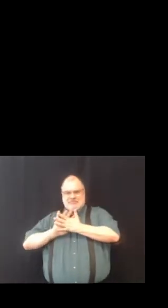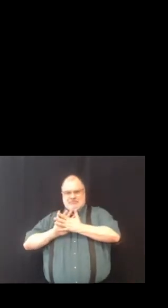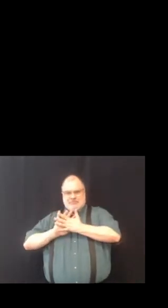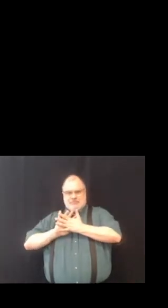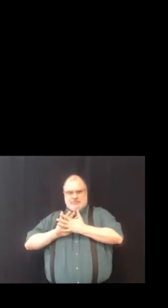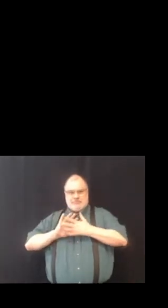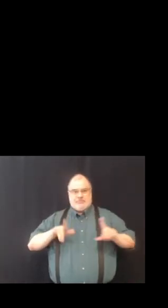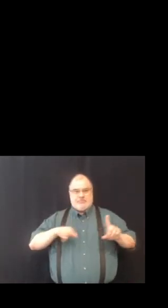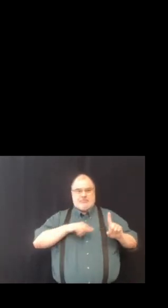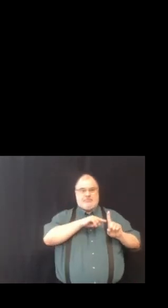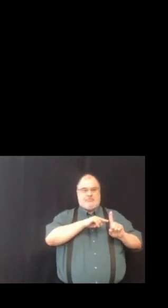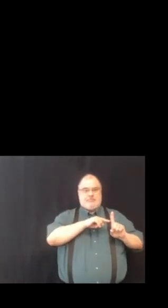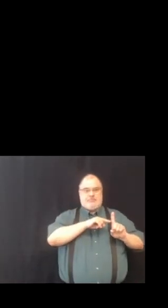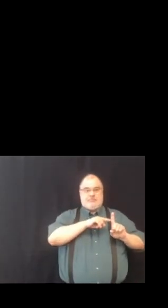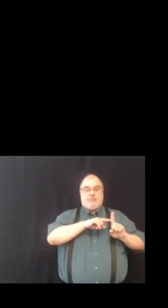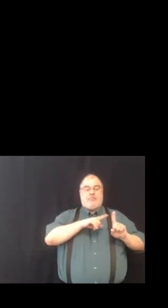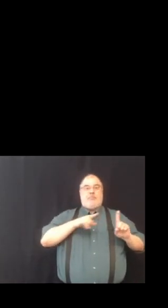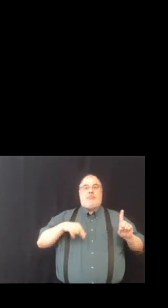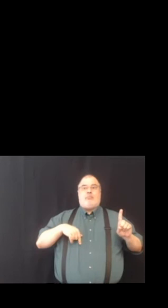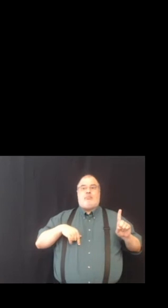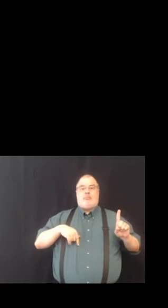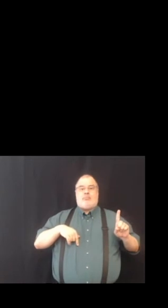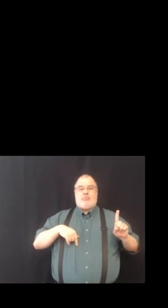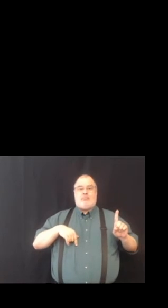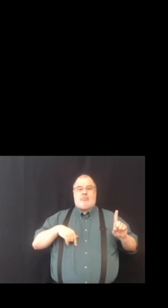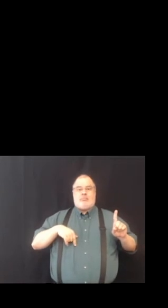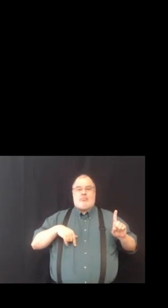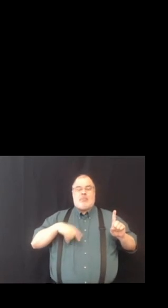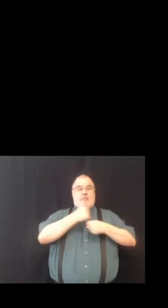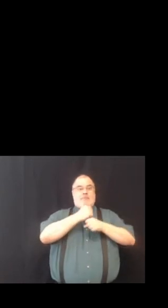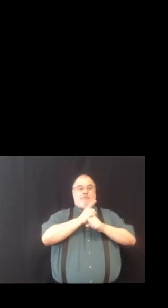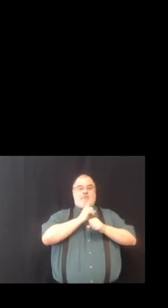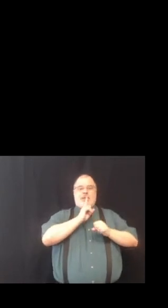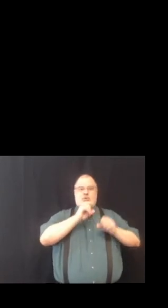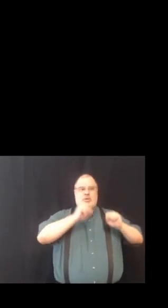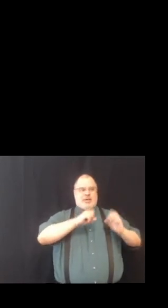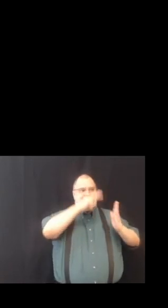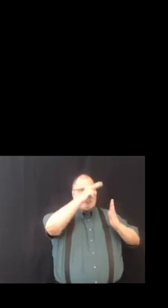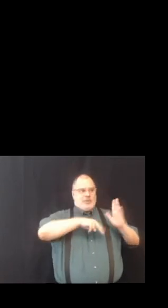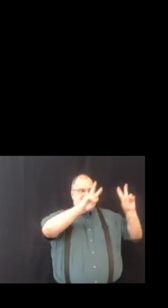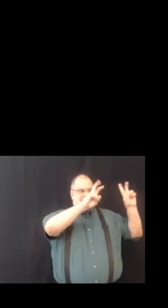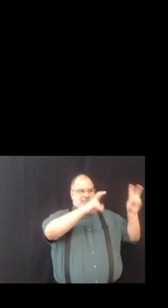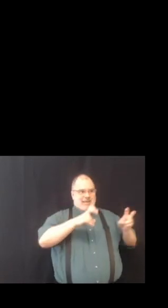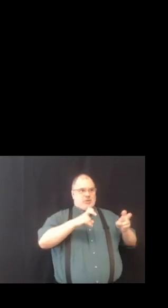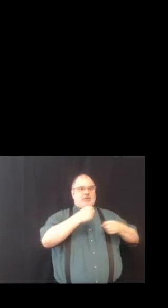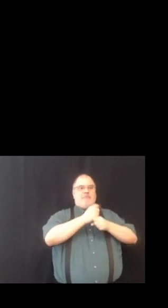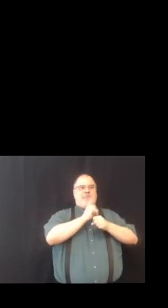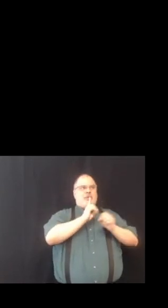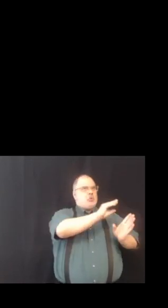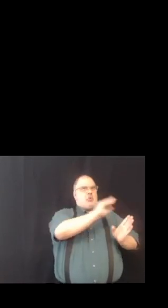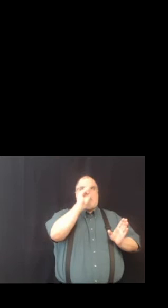this individual being able to read the book titles to ensure that the books were properly organized when being reshelved after being returned